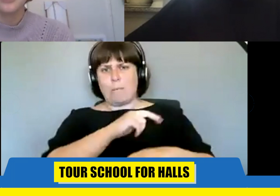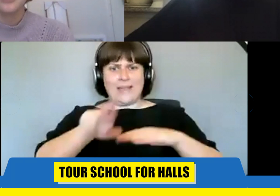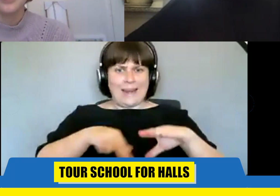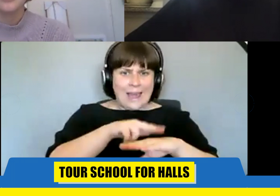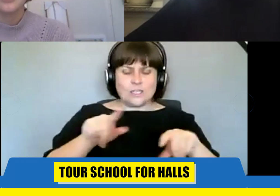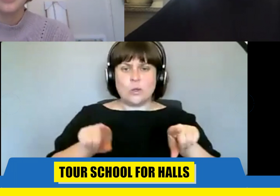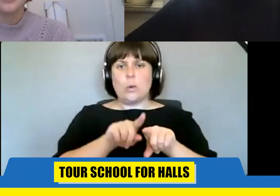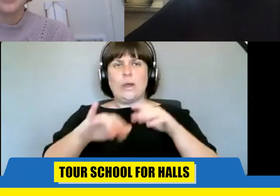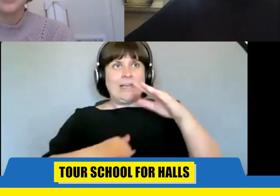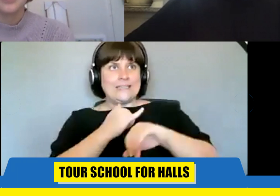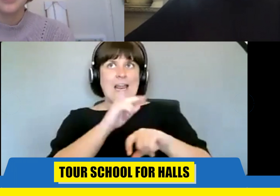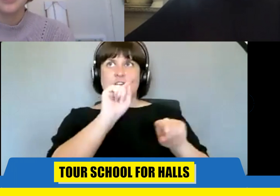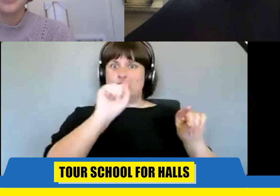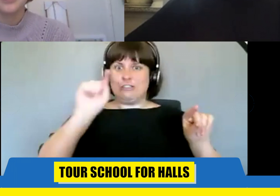internationally.